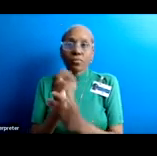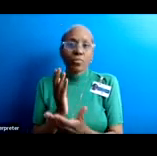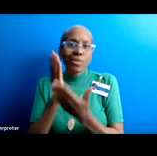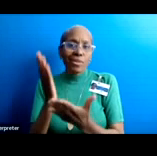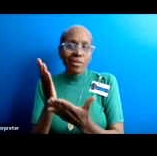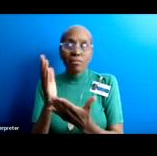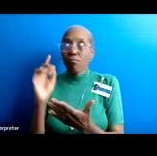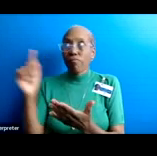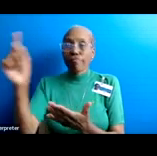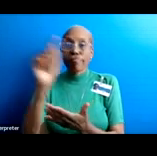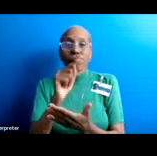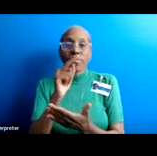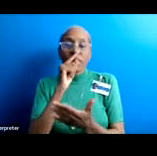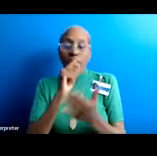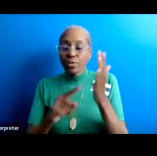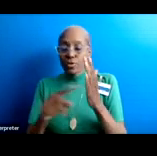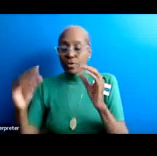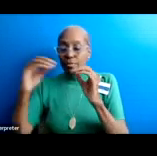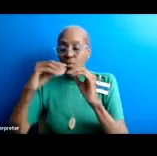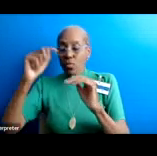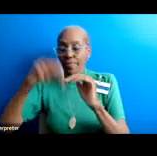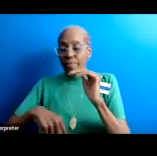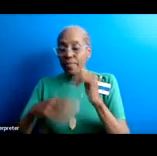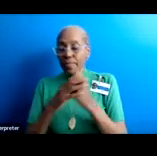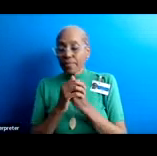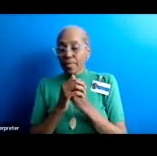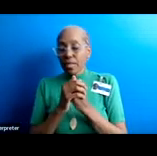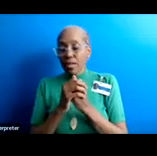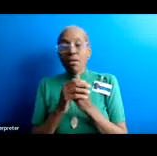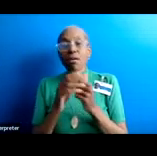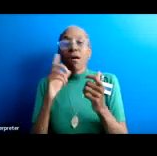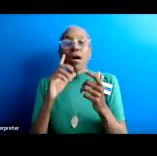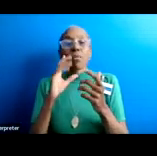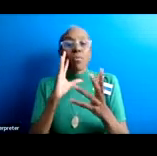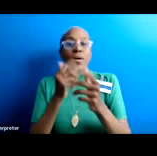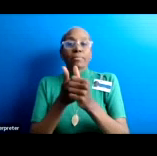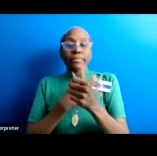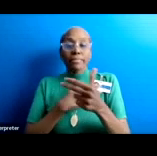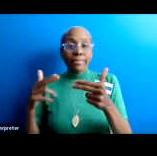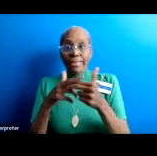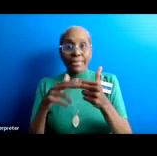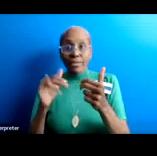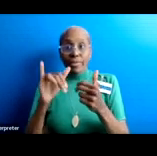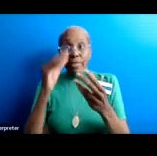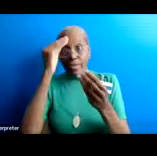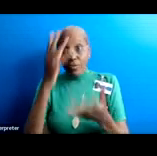recommendations out there, and I'm going to look into that, and I'll update my slides with that information.